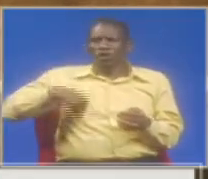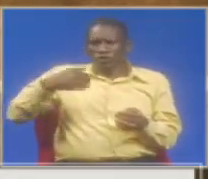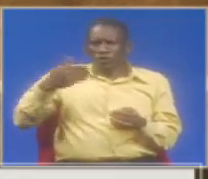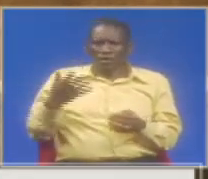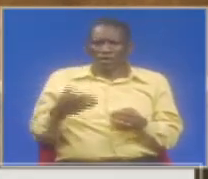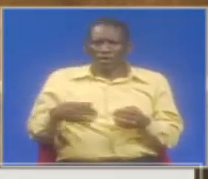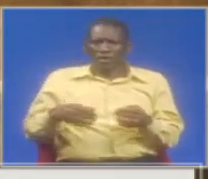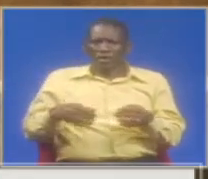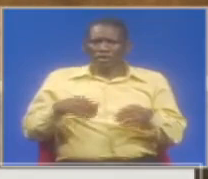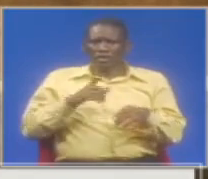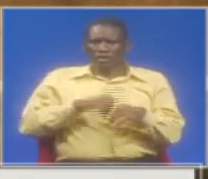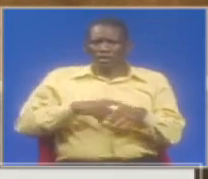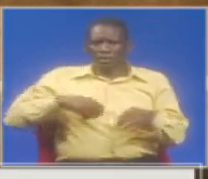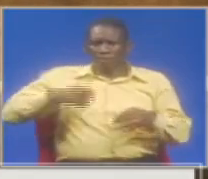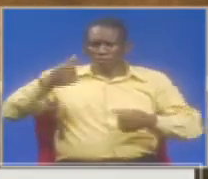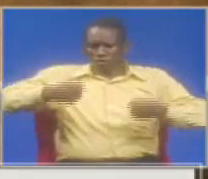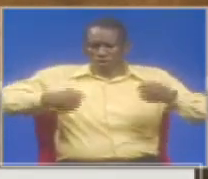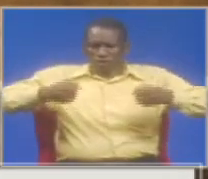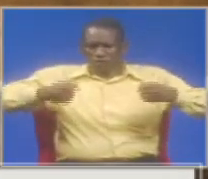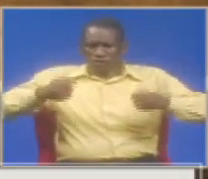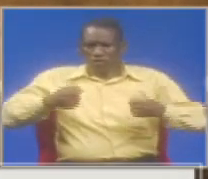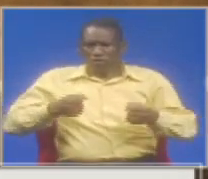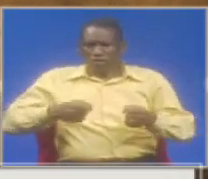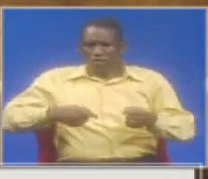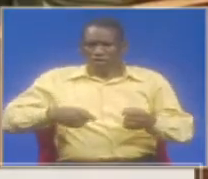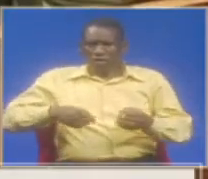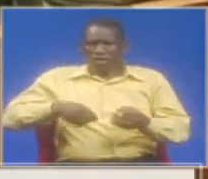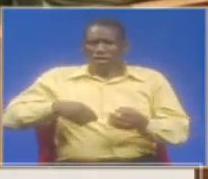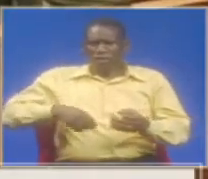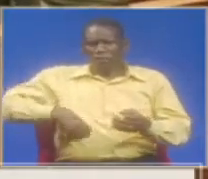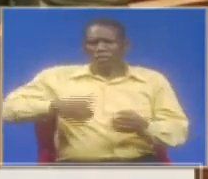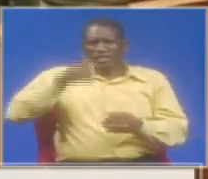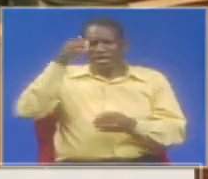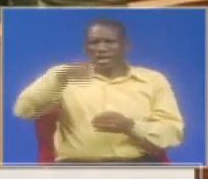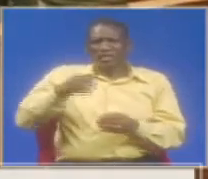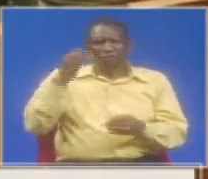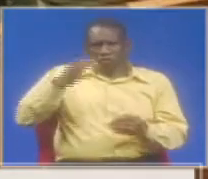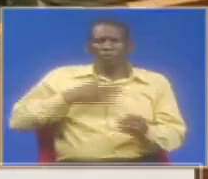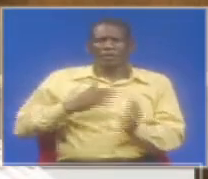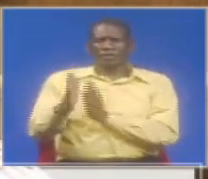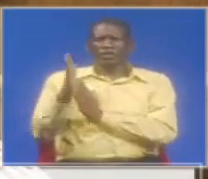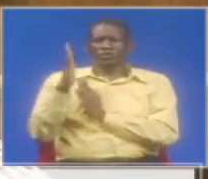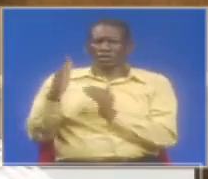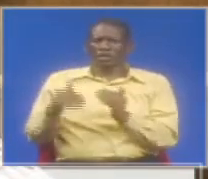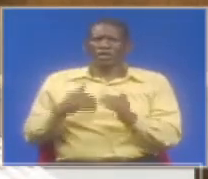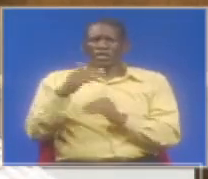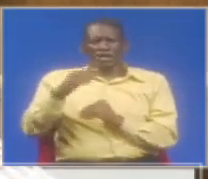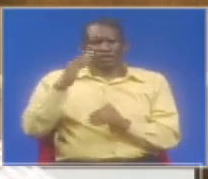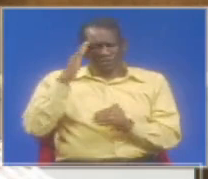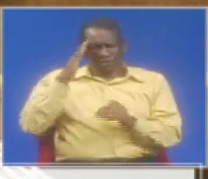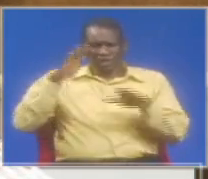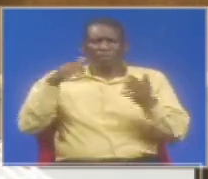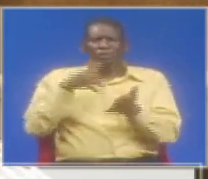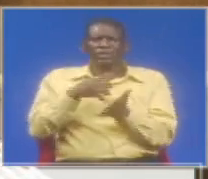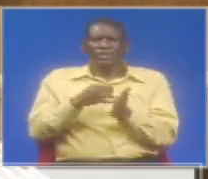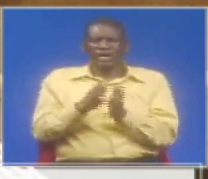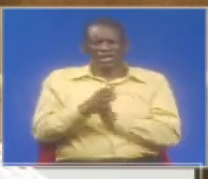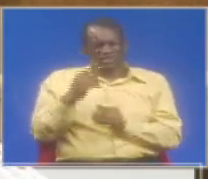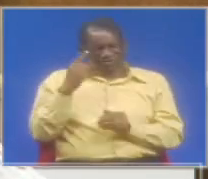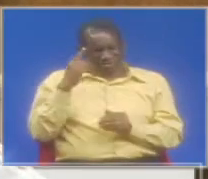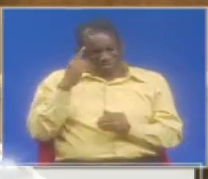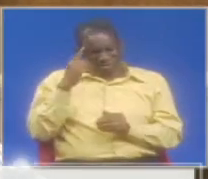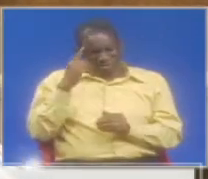bought the car, I bought the axe for my security. Okay, after thinking about it and reflecting,